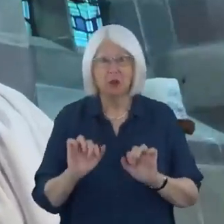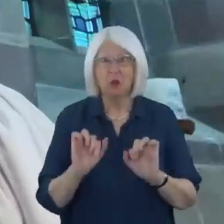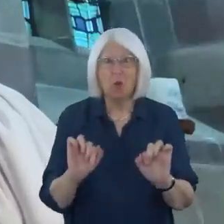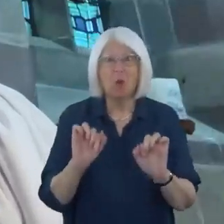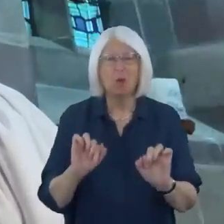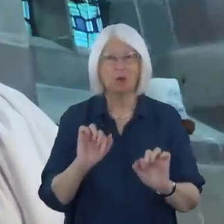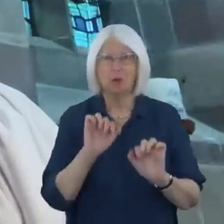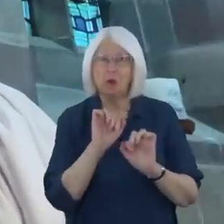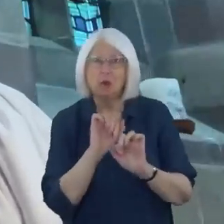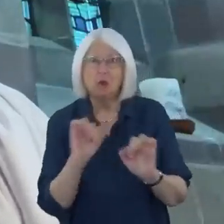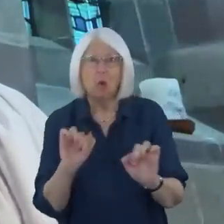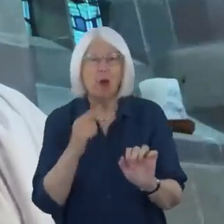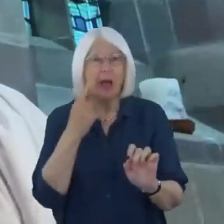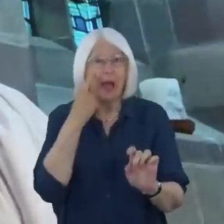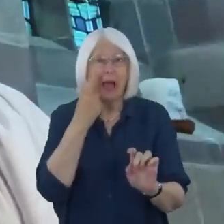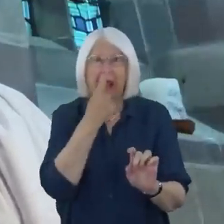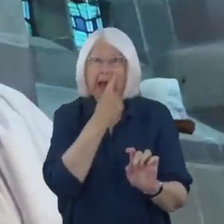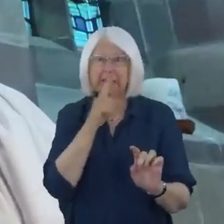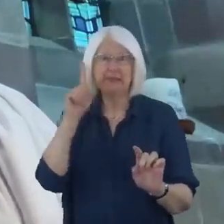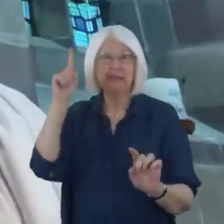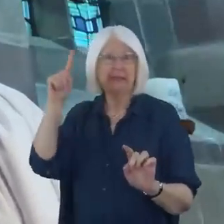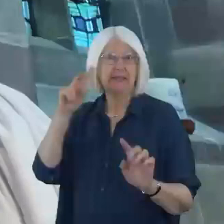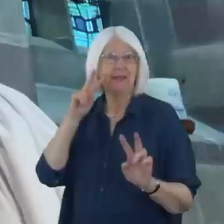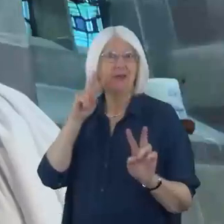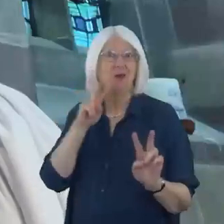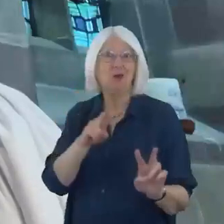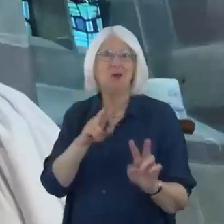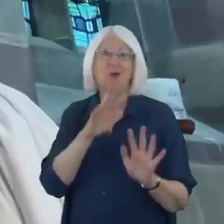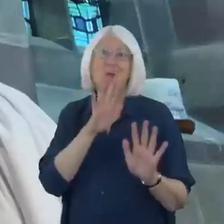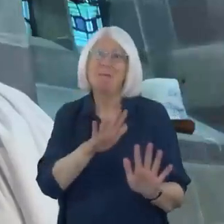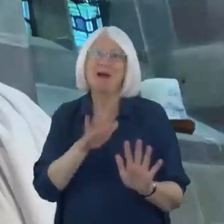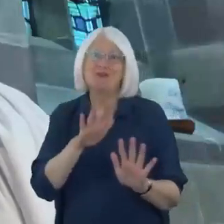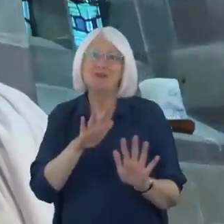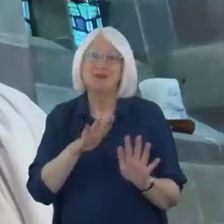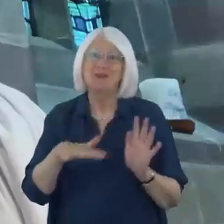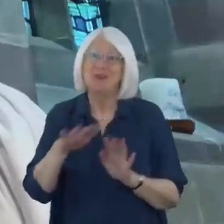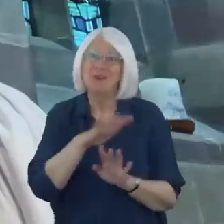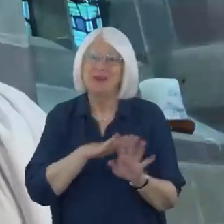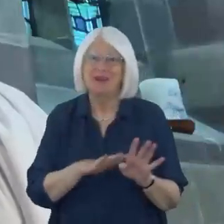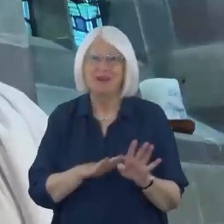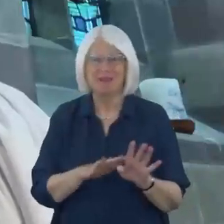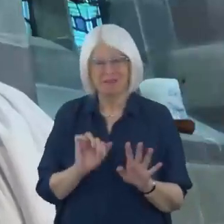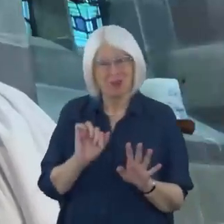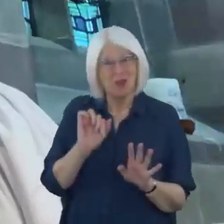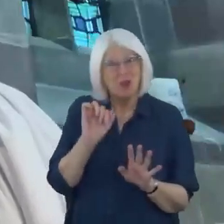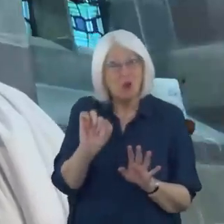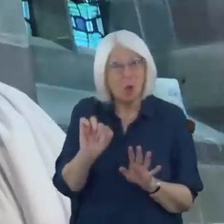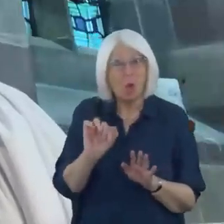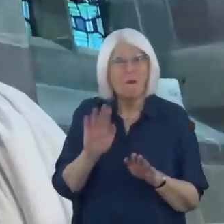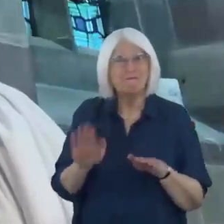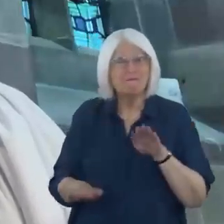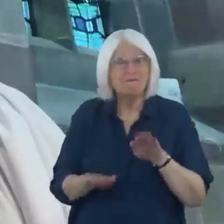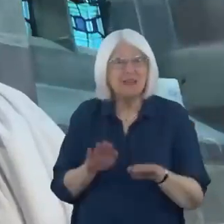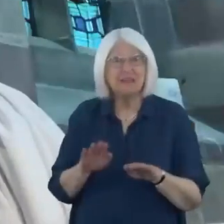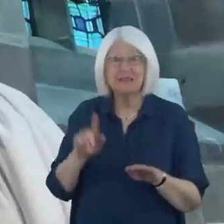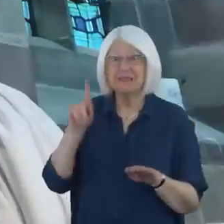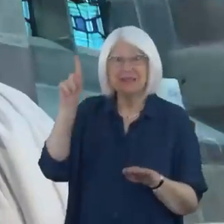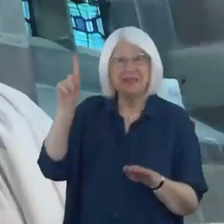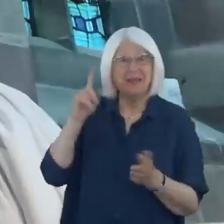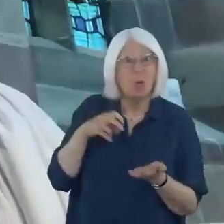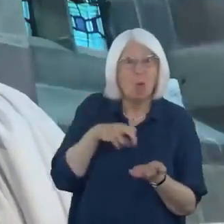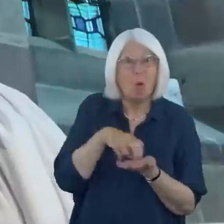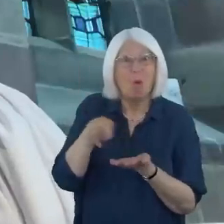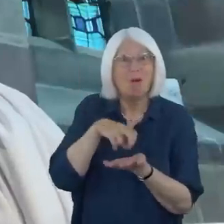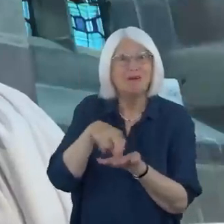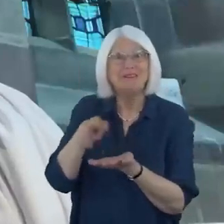Yours are the eyes with which he looks with compassion on this world. Yours are the feet with which he